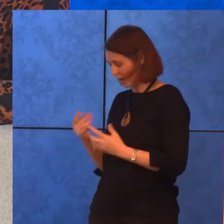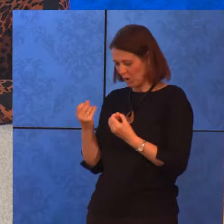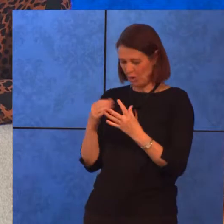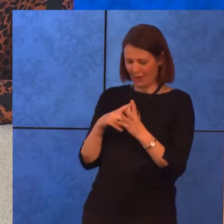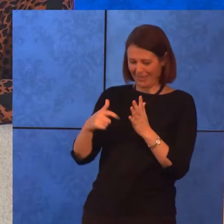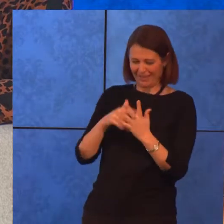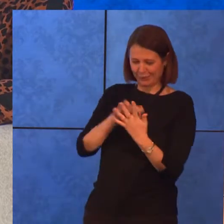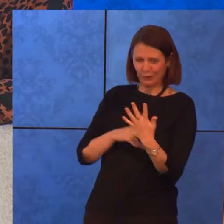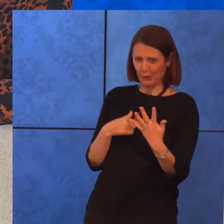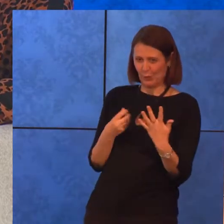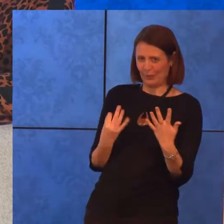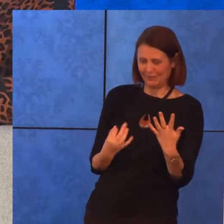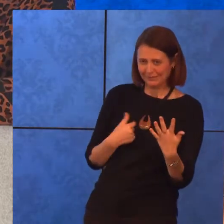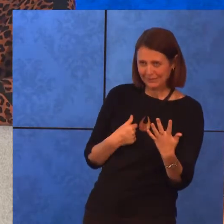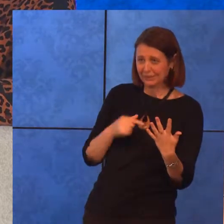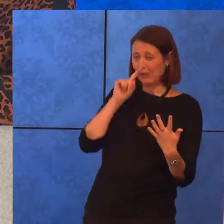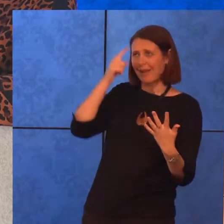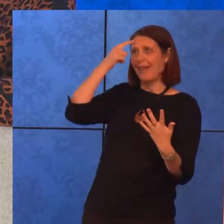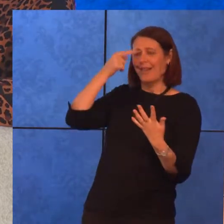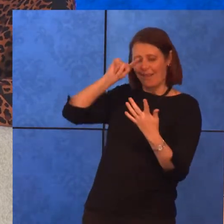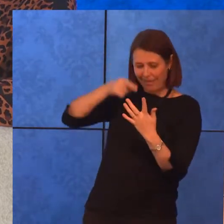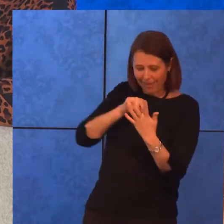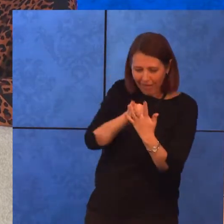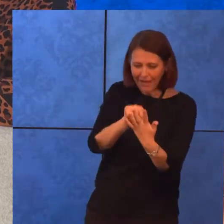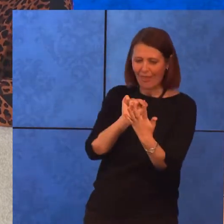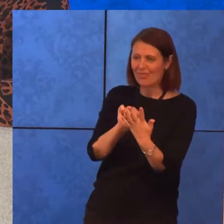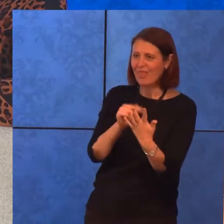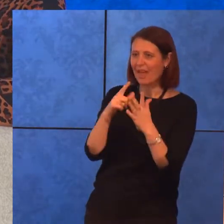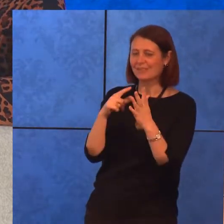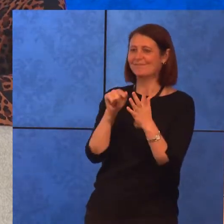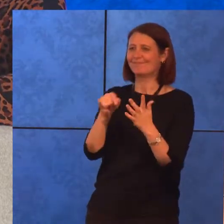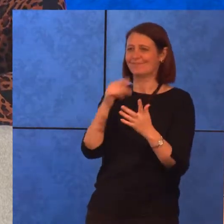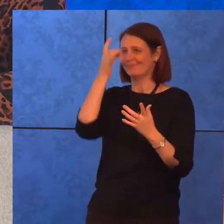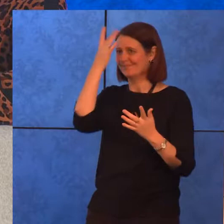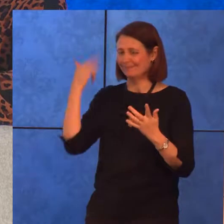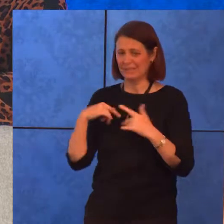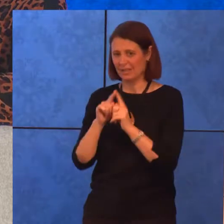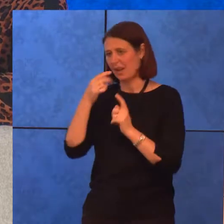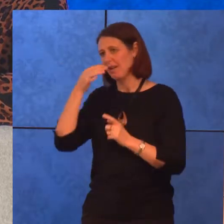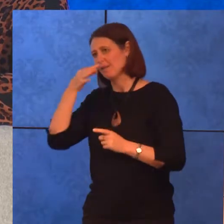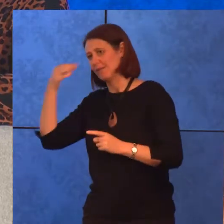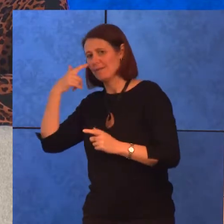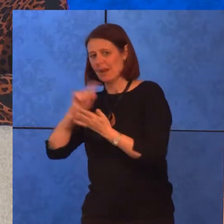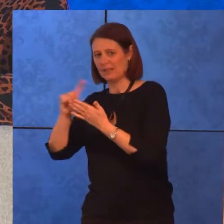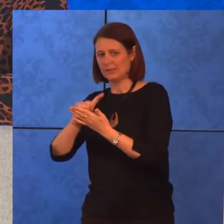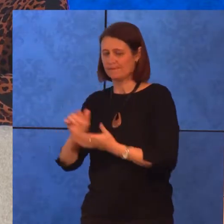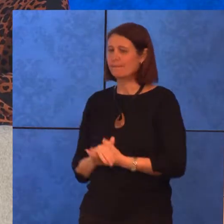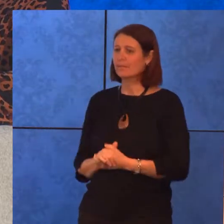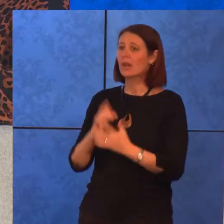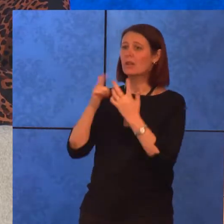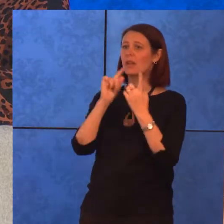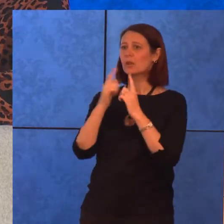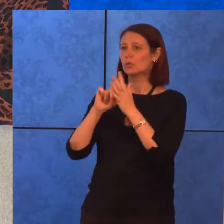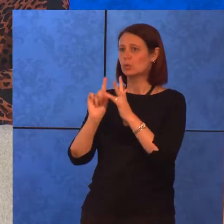with me, and okay. I'm really sorry. I actually can't pinpoint it for you right now either, but I could find out for you later. But the other thing that we're doing